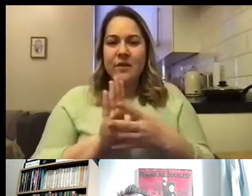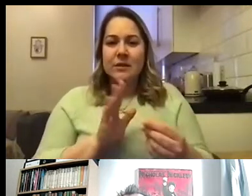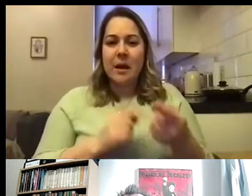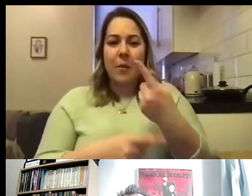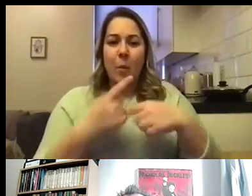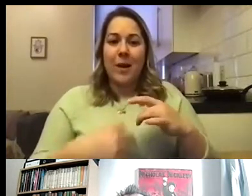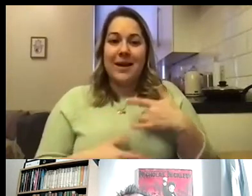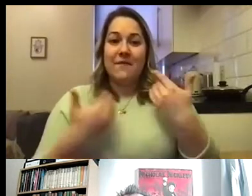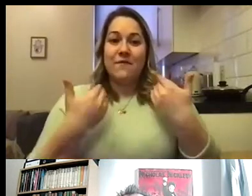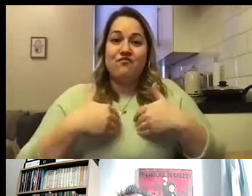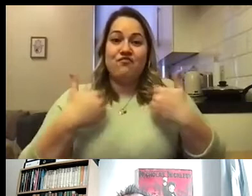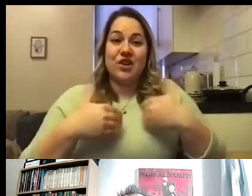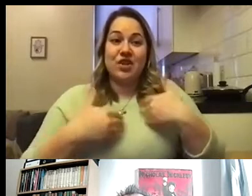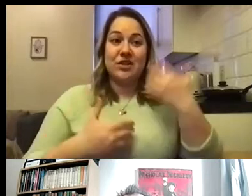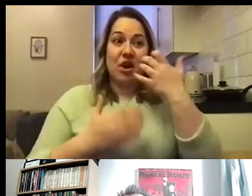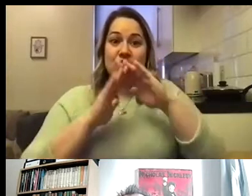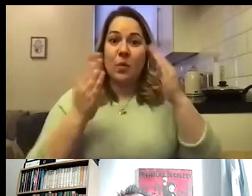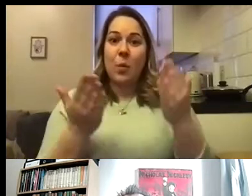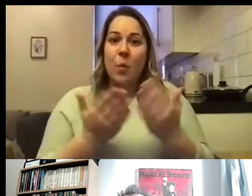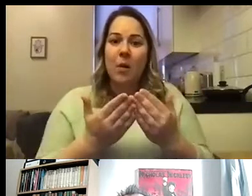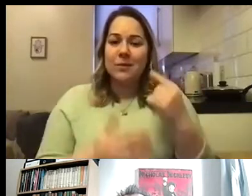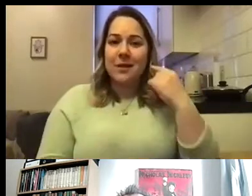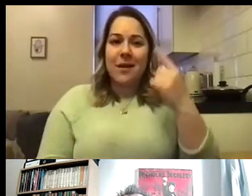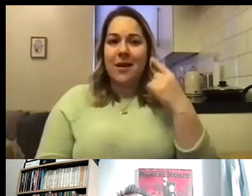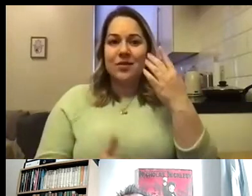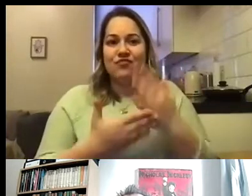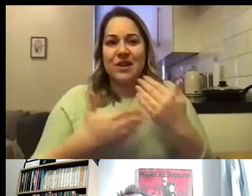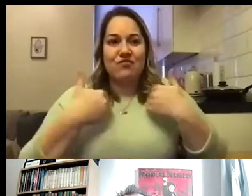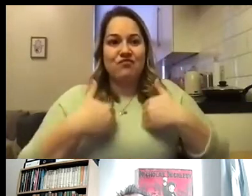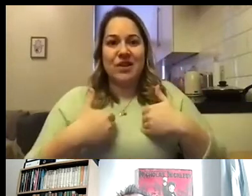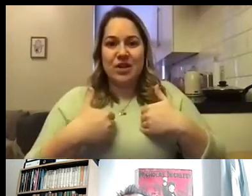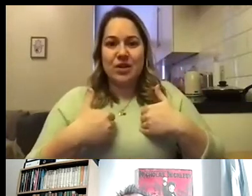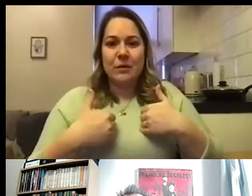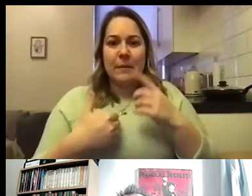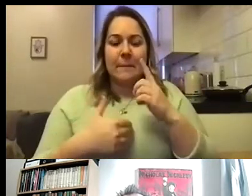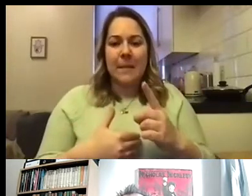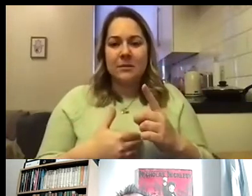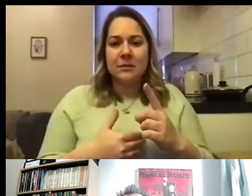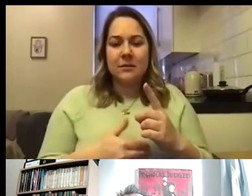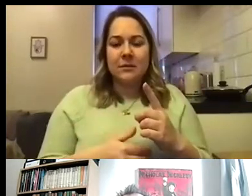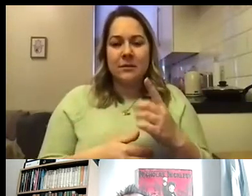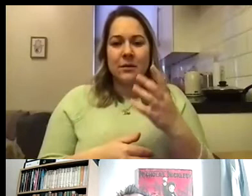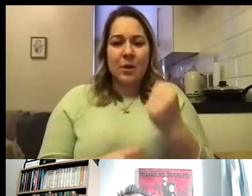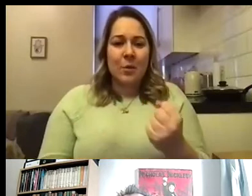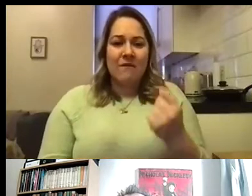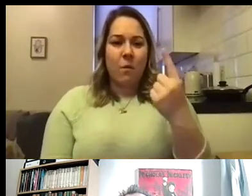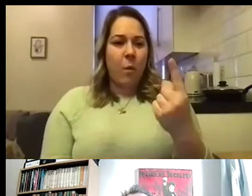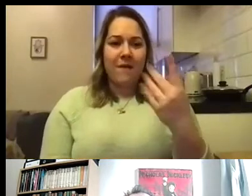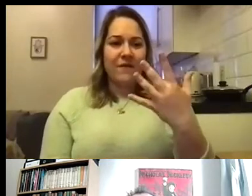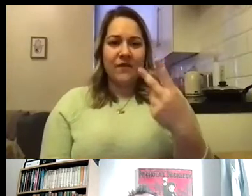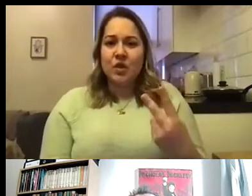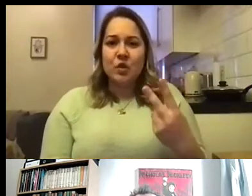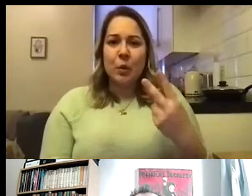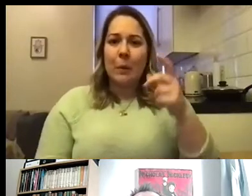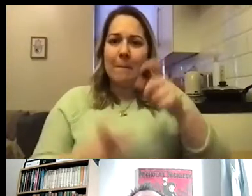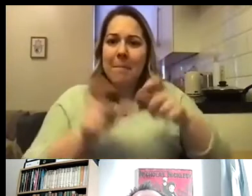richest countries in the world, London's an extremely rich city, and then you've still got, you know, I think 1 in 52 or people I think in